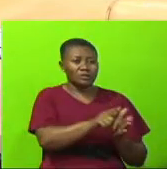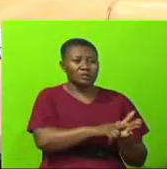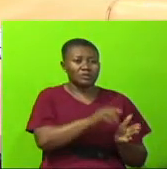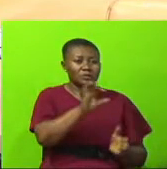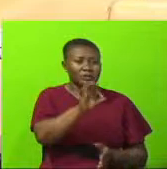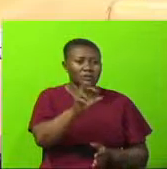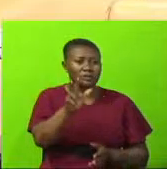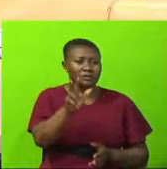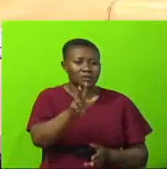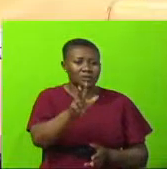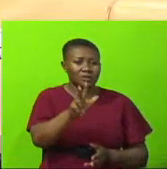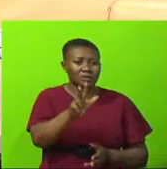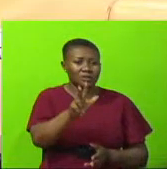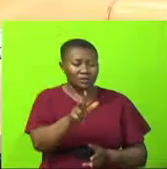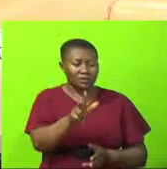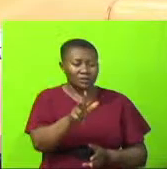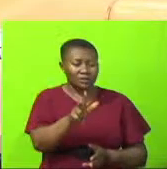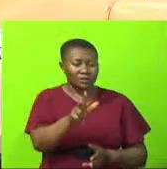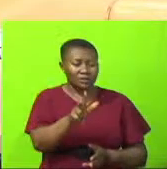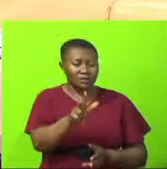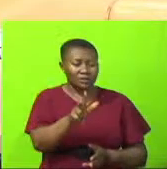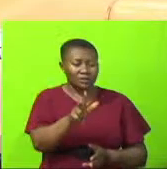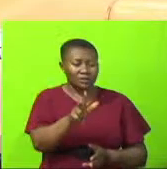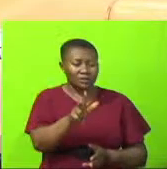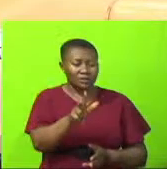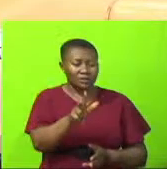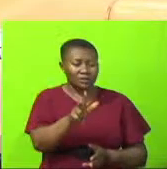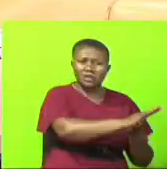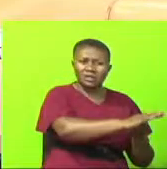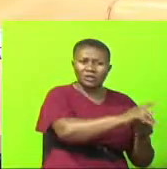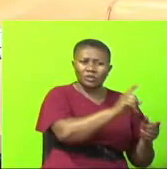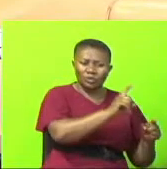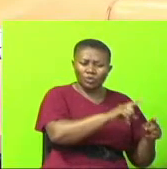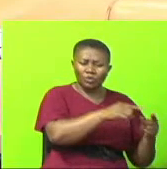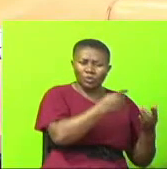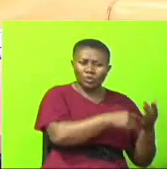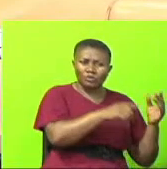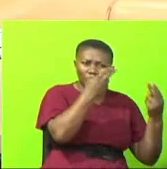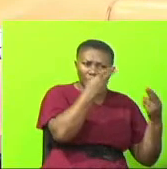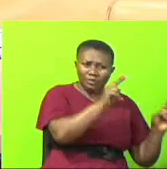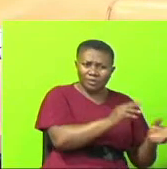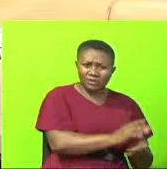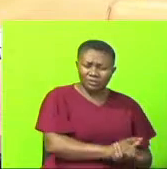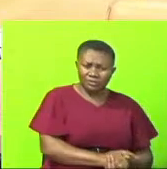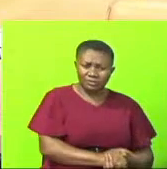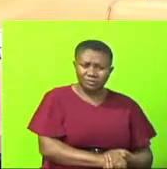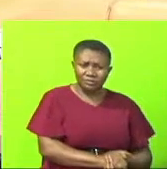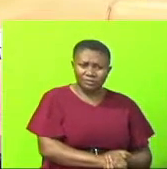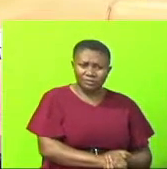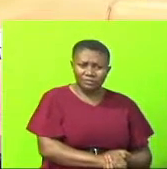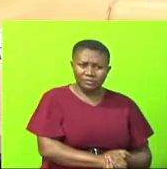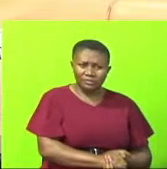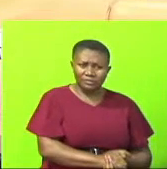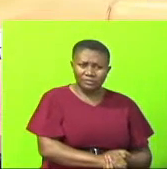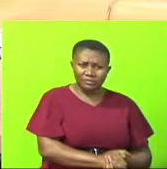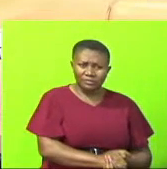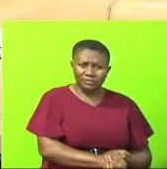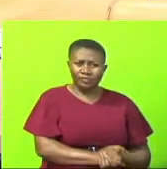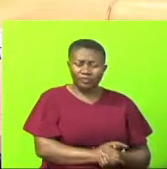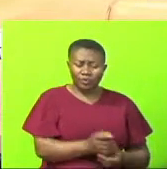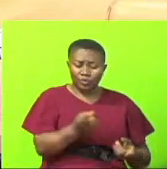will happen to a statement made under Order 93. And we have been in this House for a long time. When you decide to make a